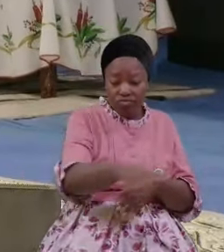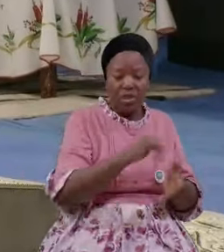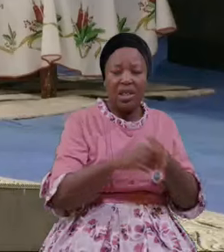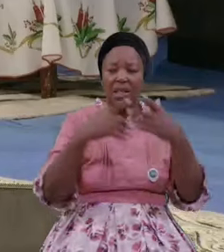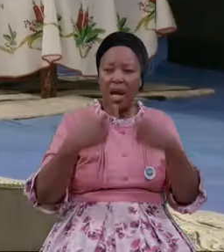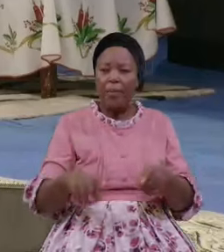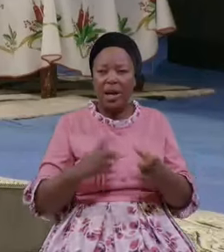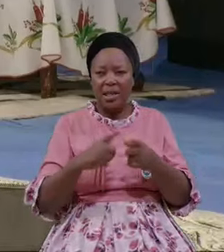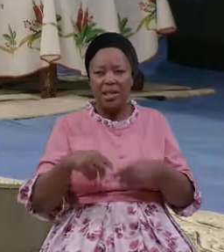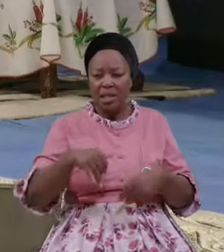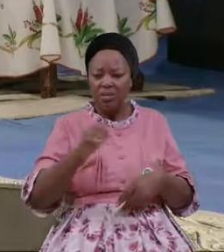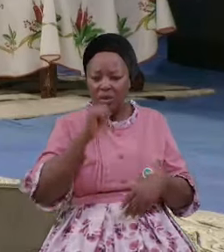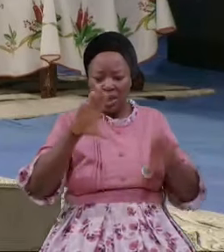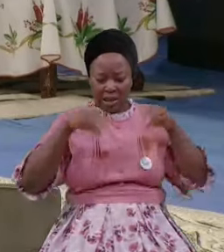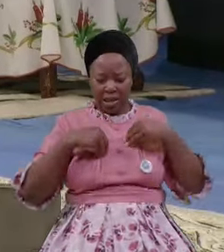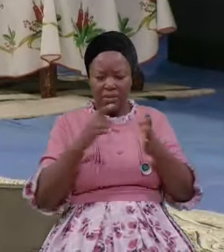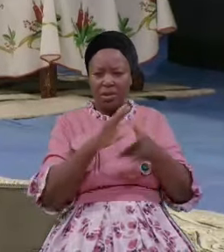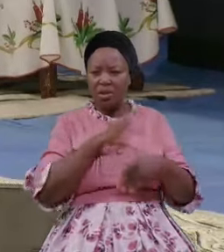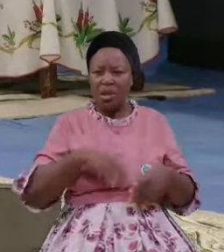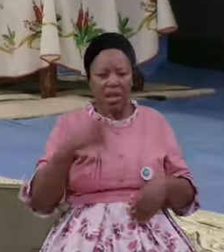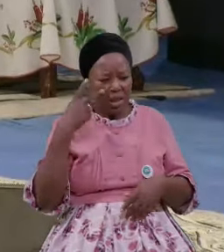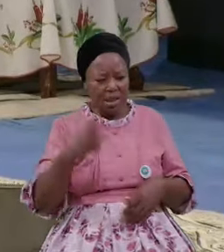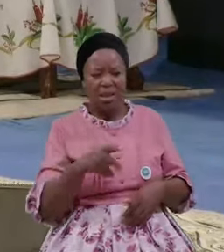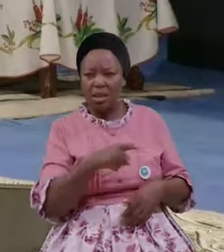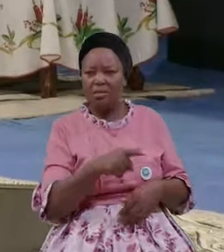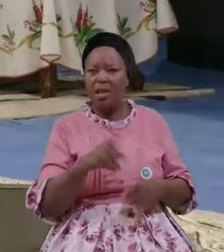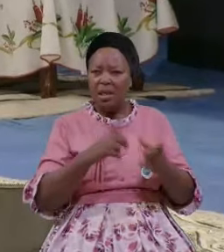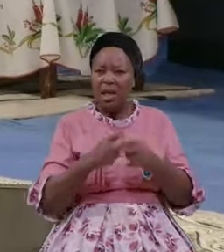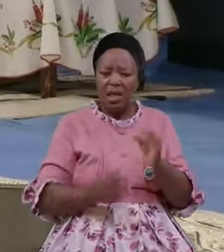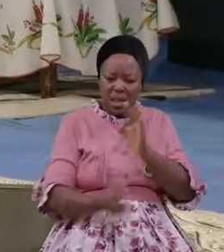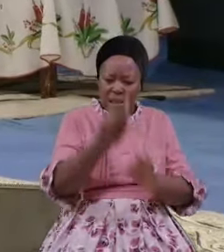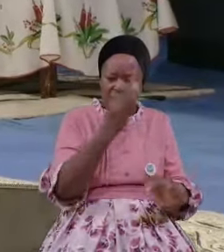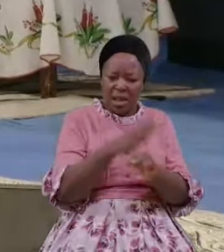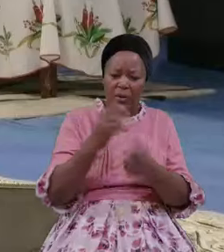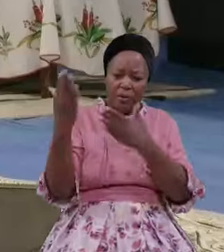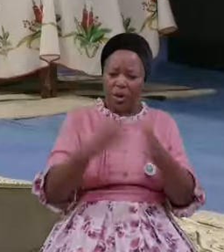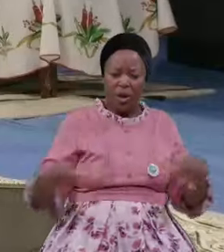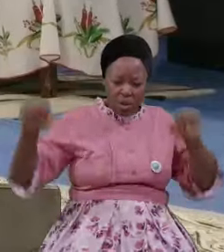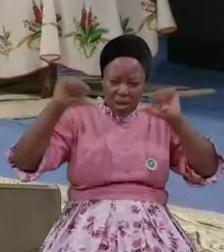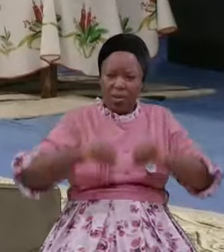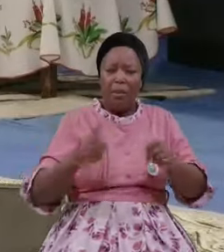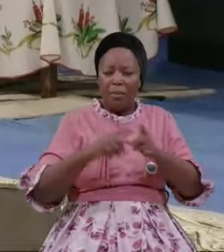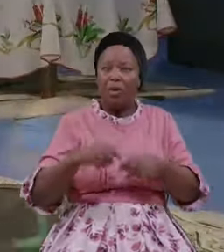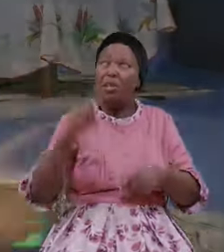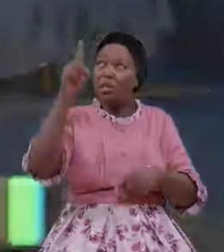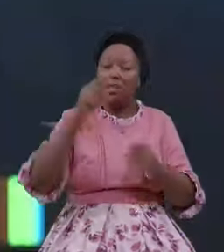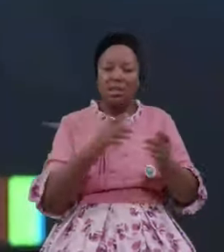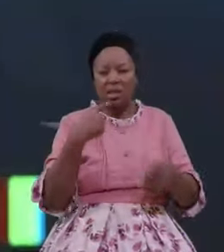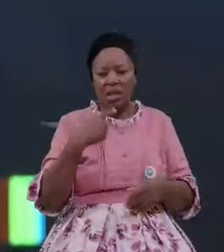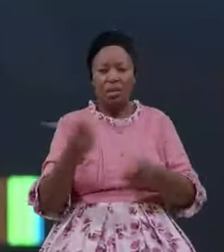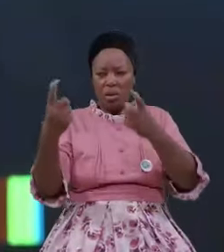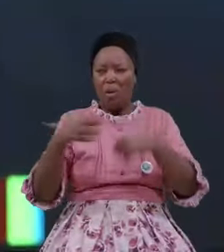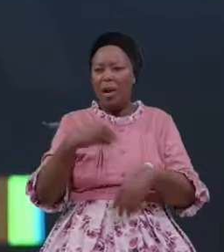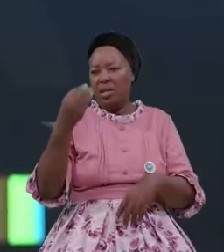accept Christ. Look at him. Instead of bringing condemnation, he said, come and dine. He had